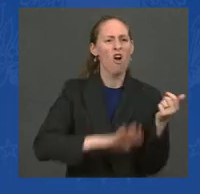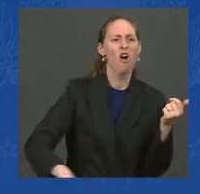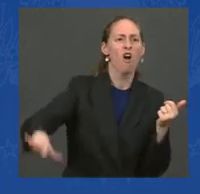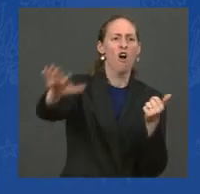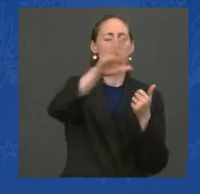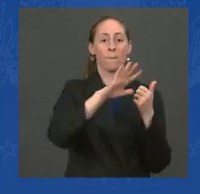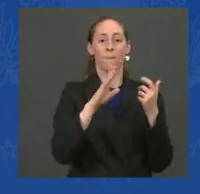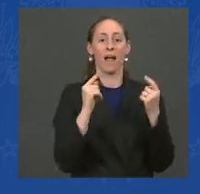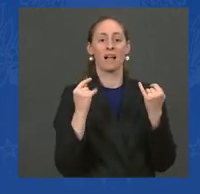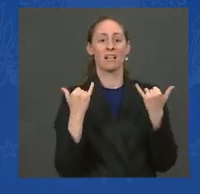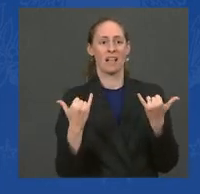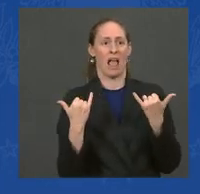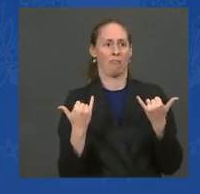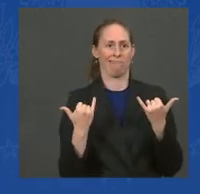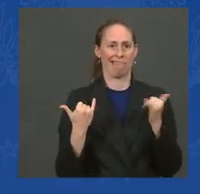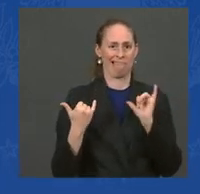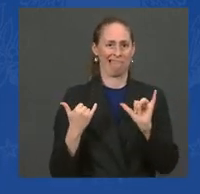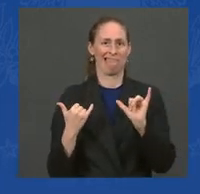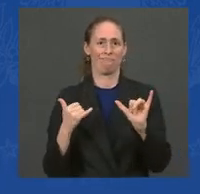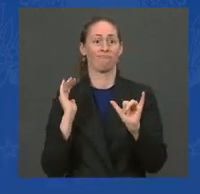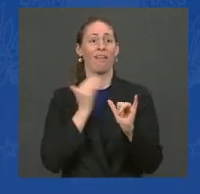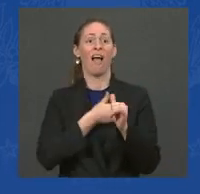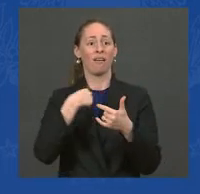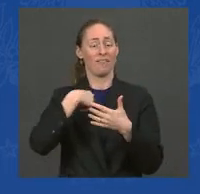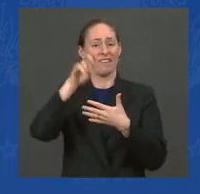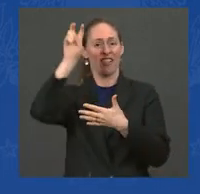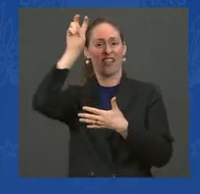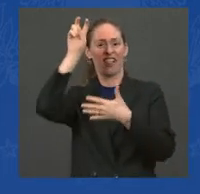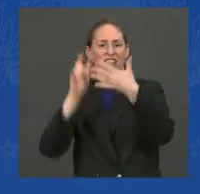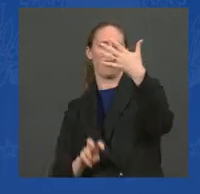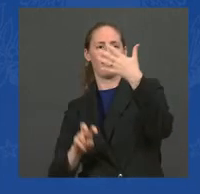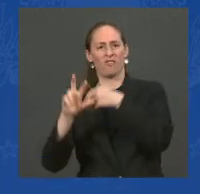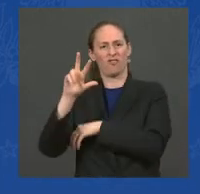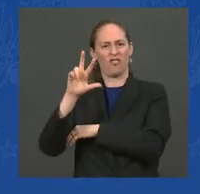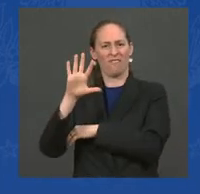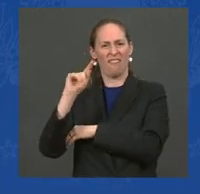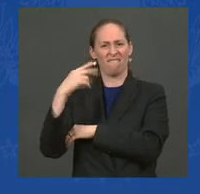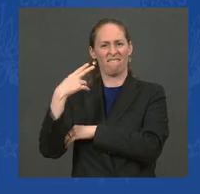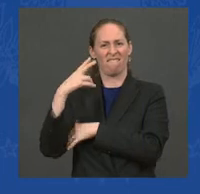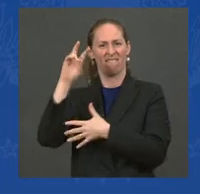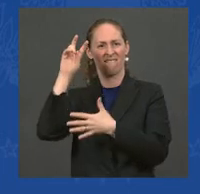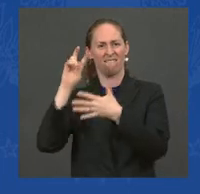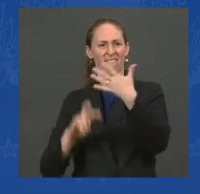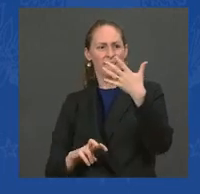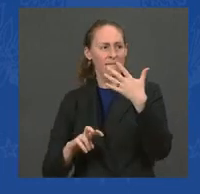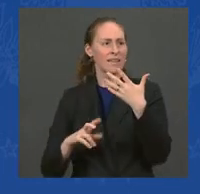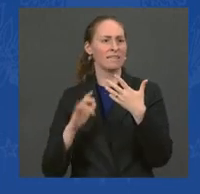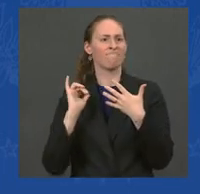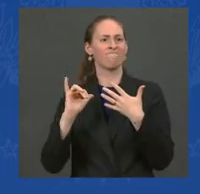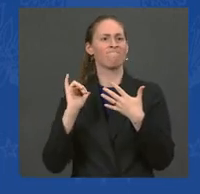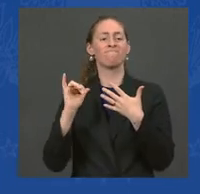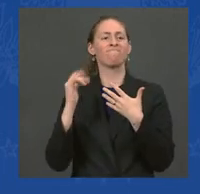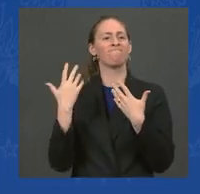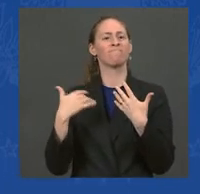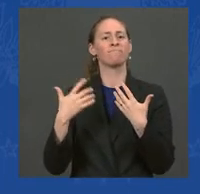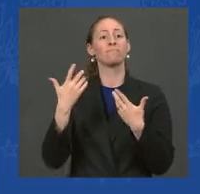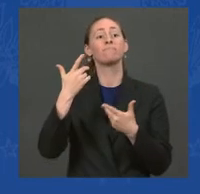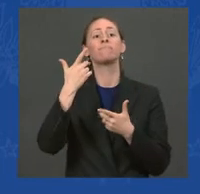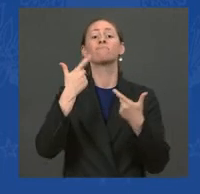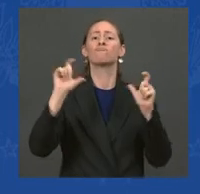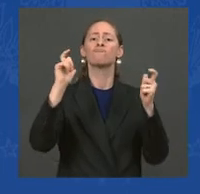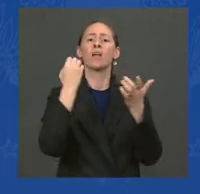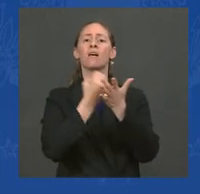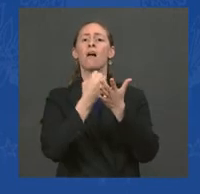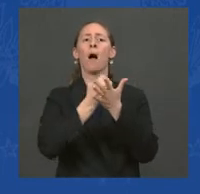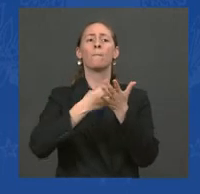America 35 out of 37 major economies when it comes to investing in early childhood